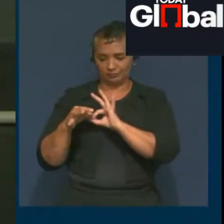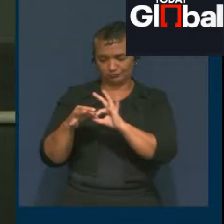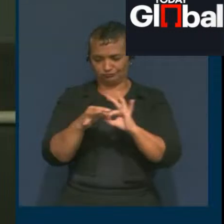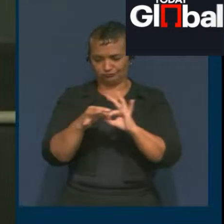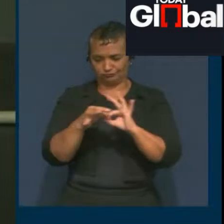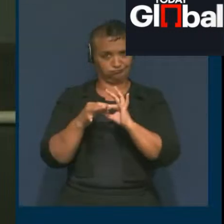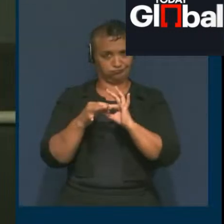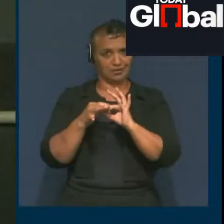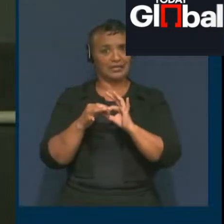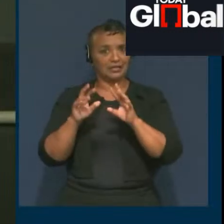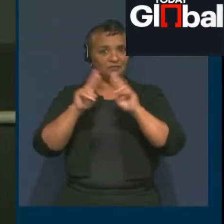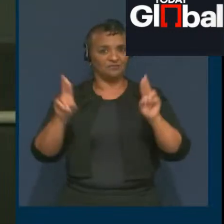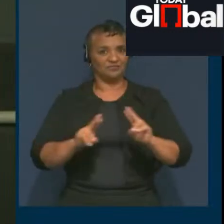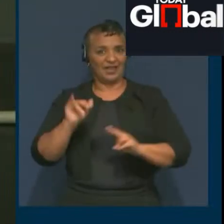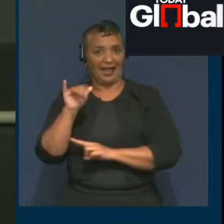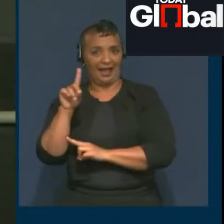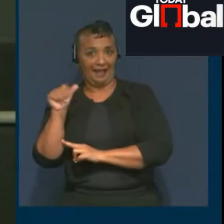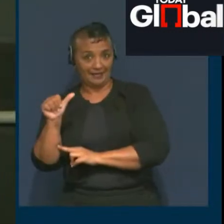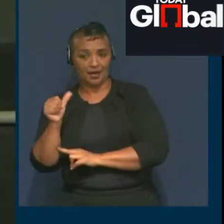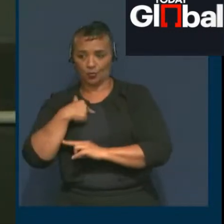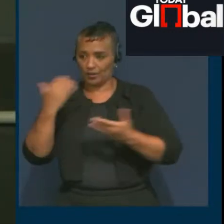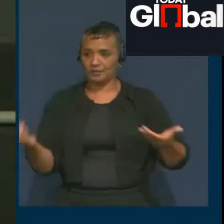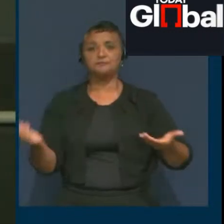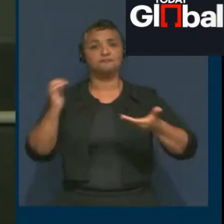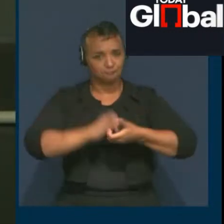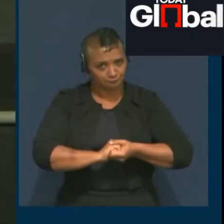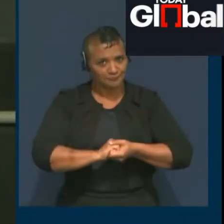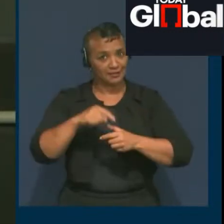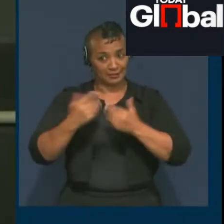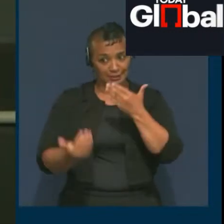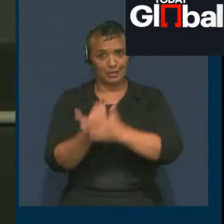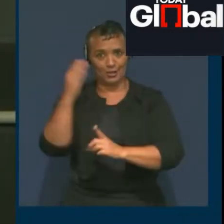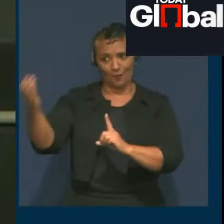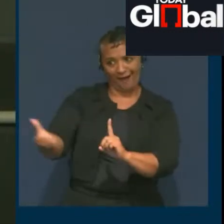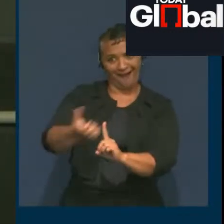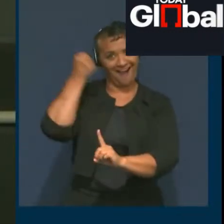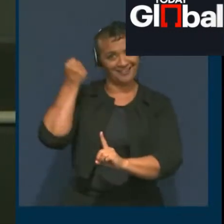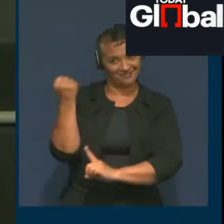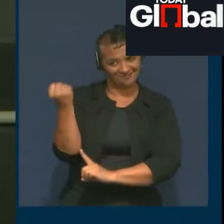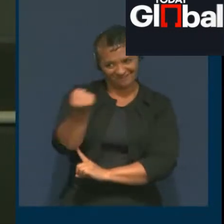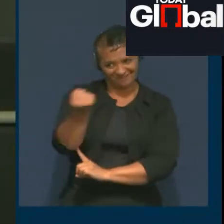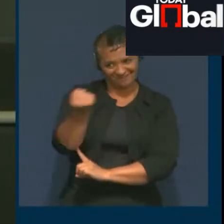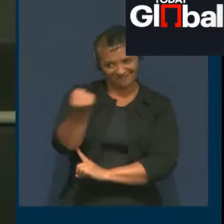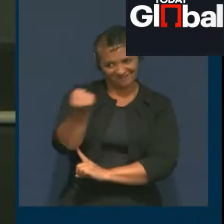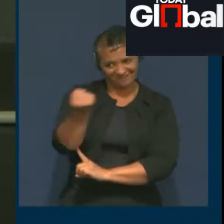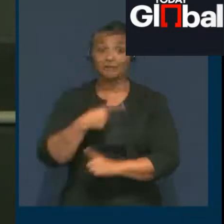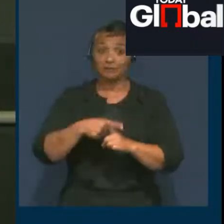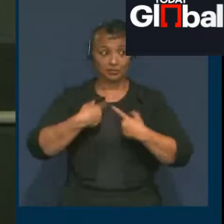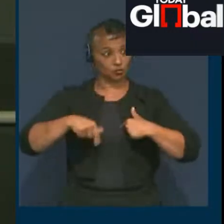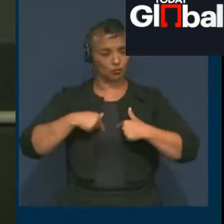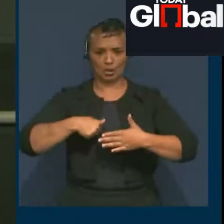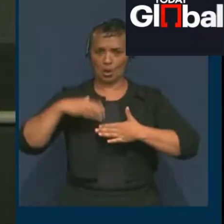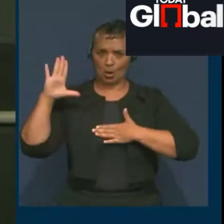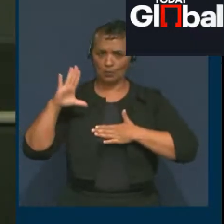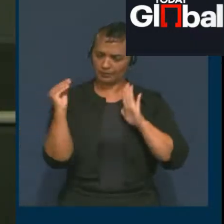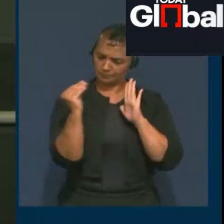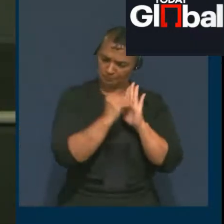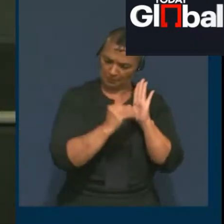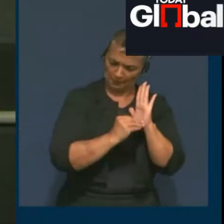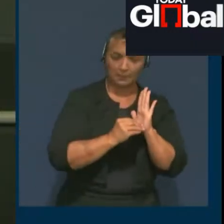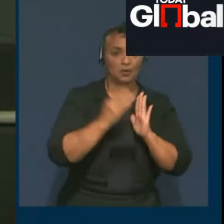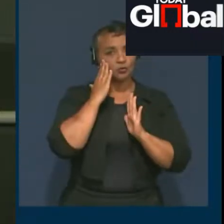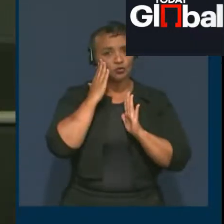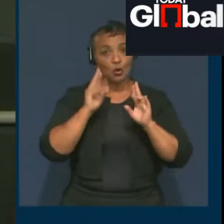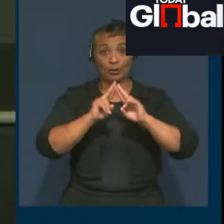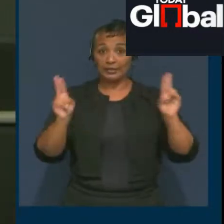Disability Alliance represents a new international milestone in this journey and an embodiment of our commitment to strengthening international